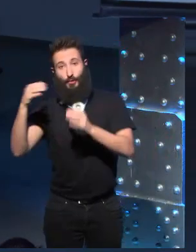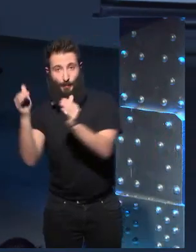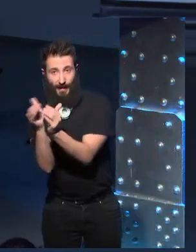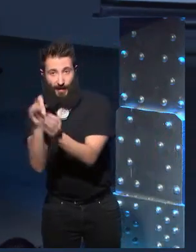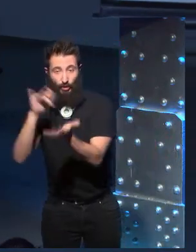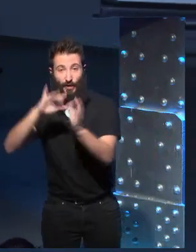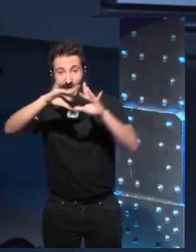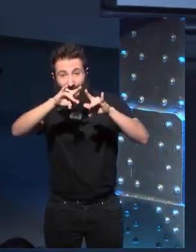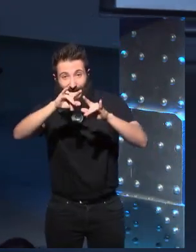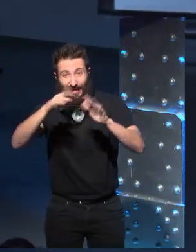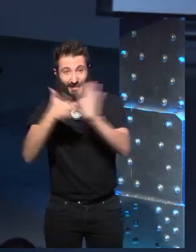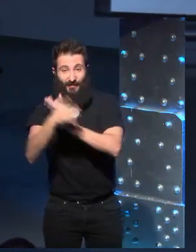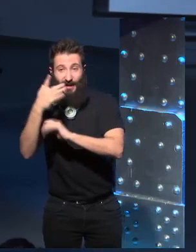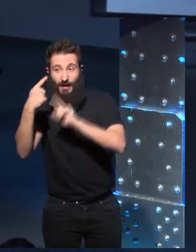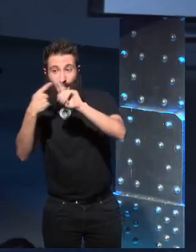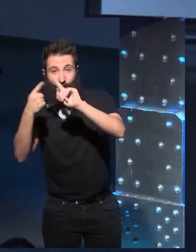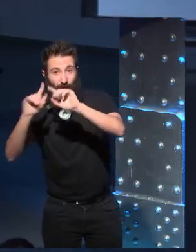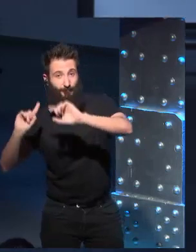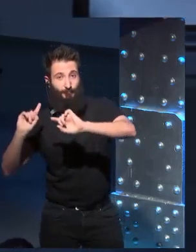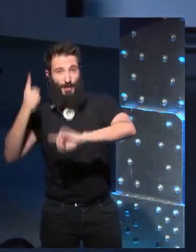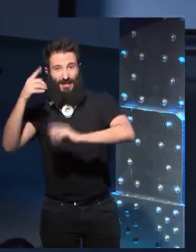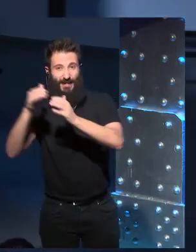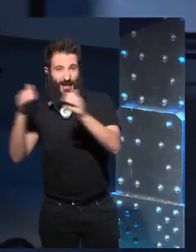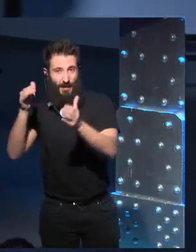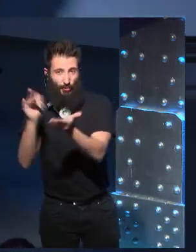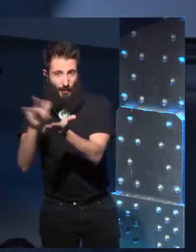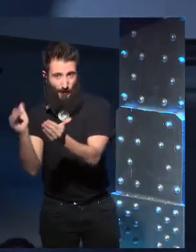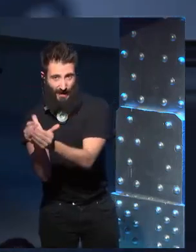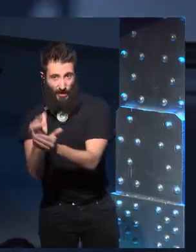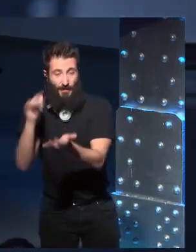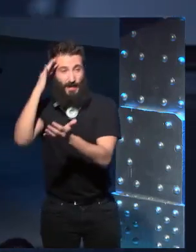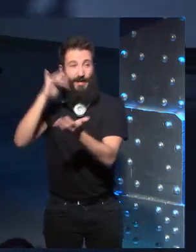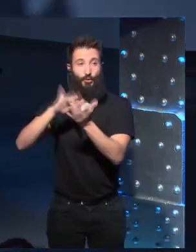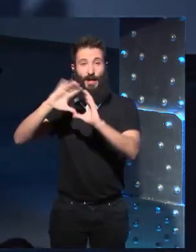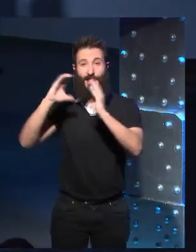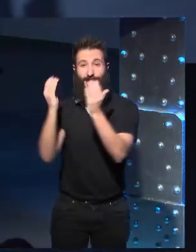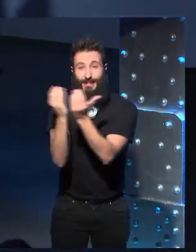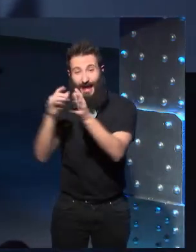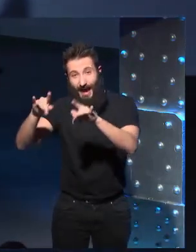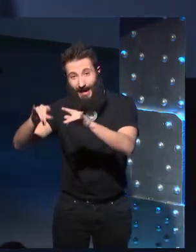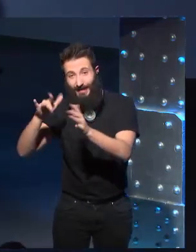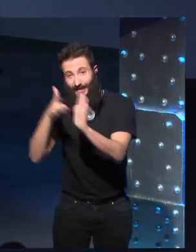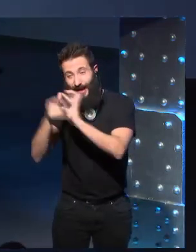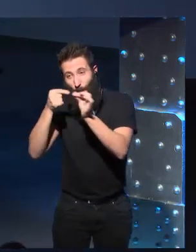Earth has this size, then just slightly smaller than the Earth you